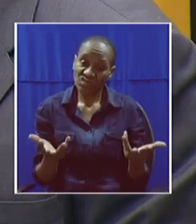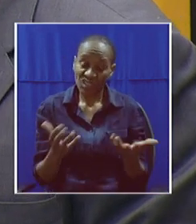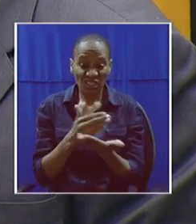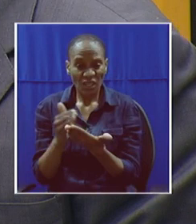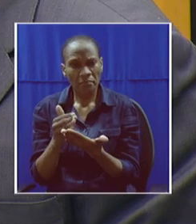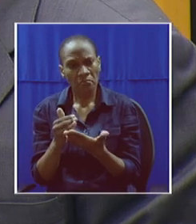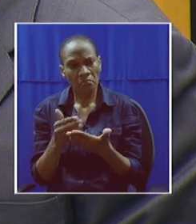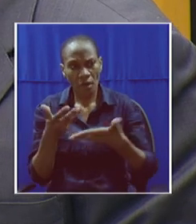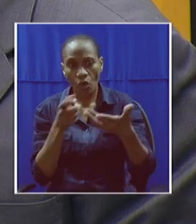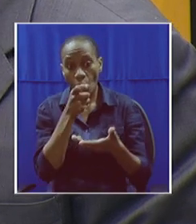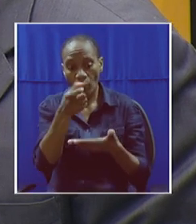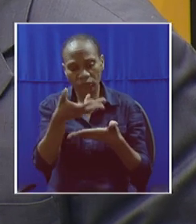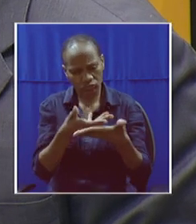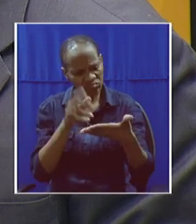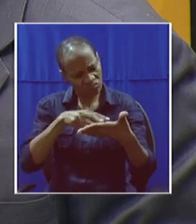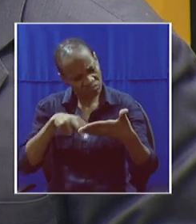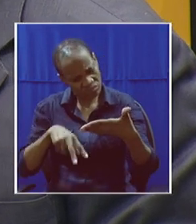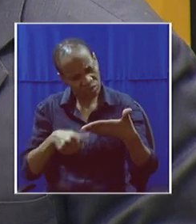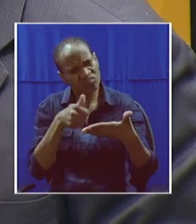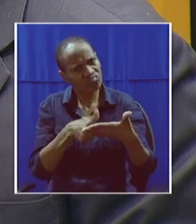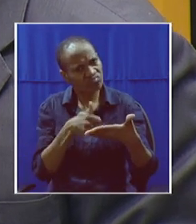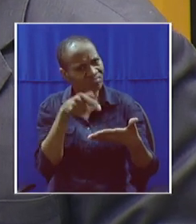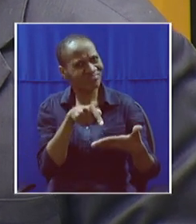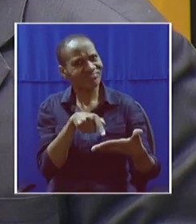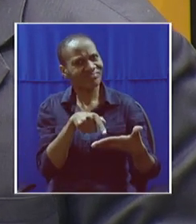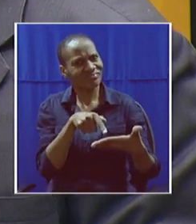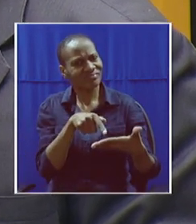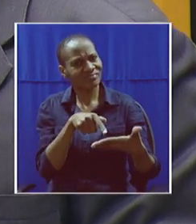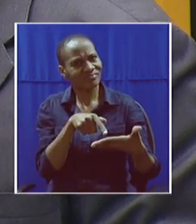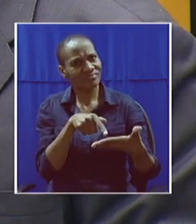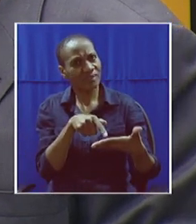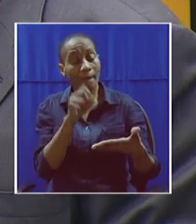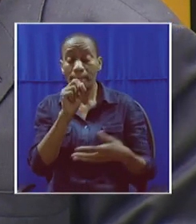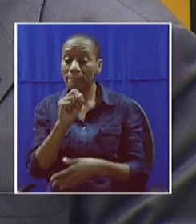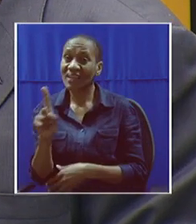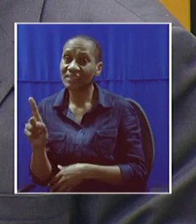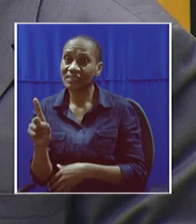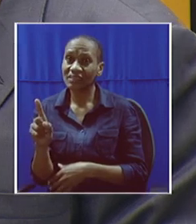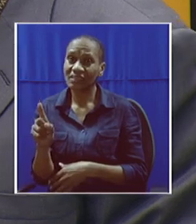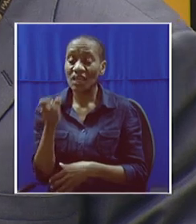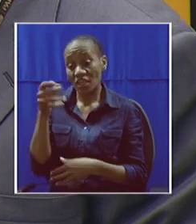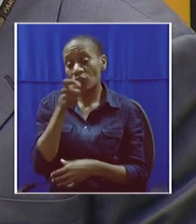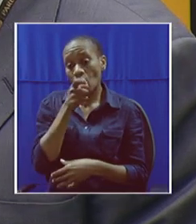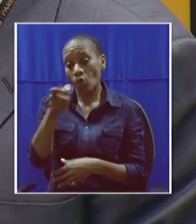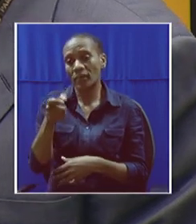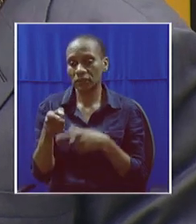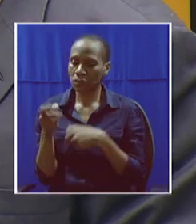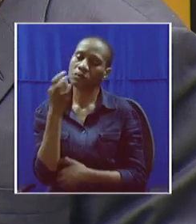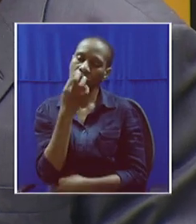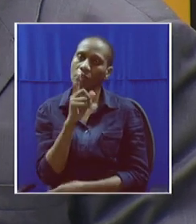useful uh comments um but if a comment for example